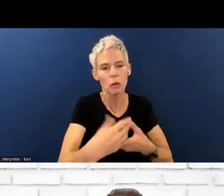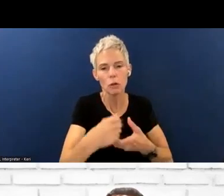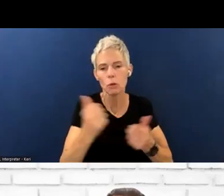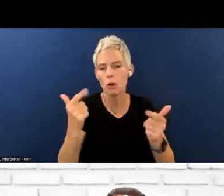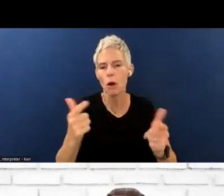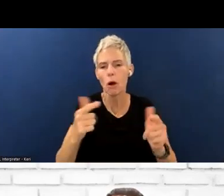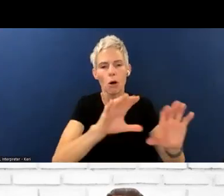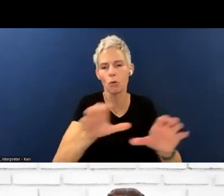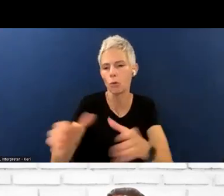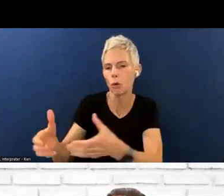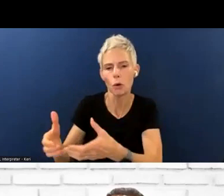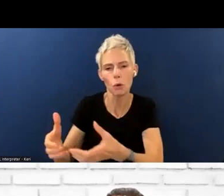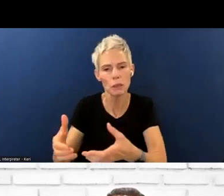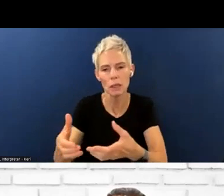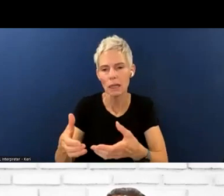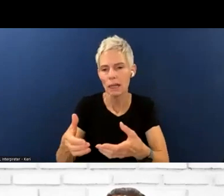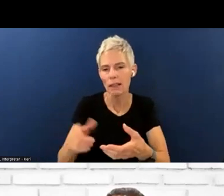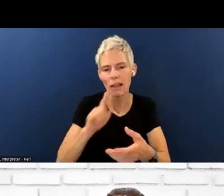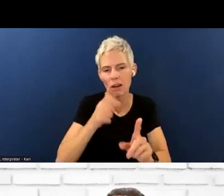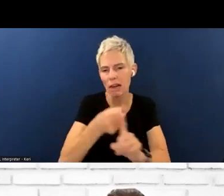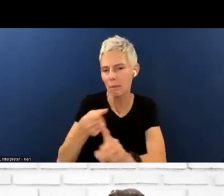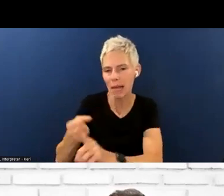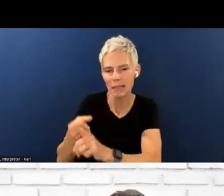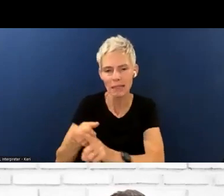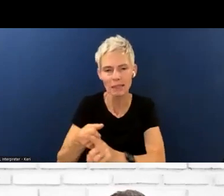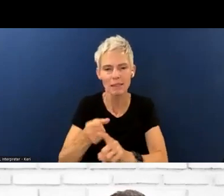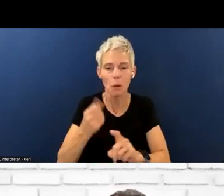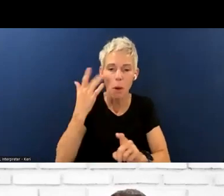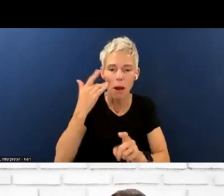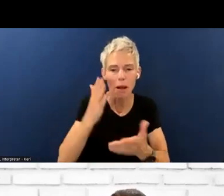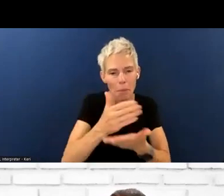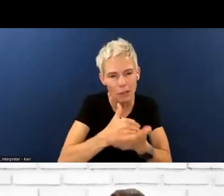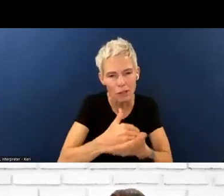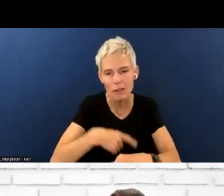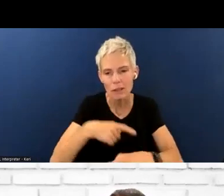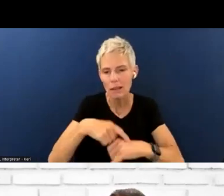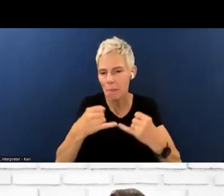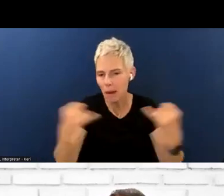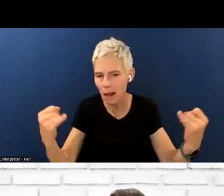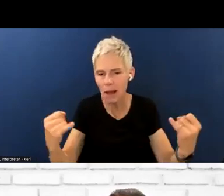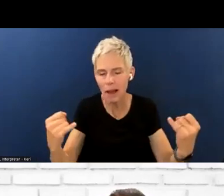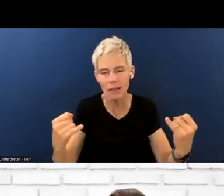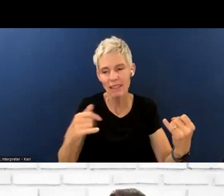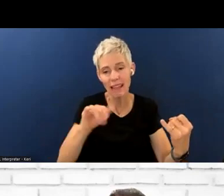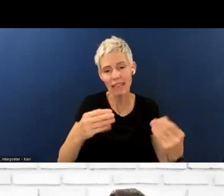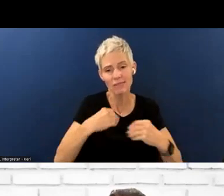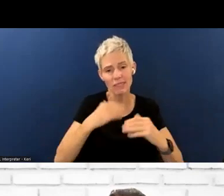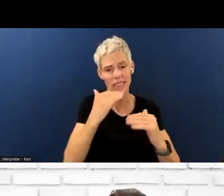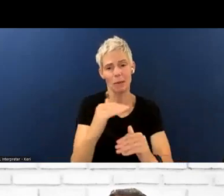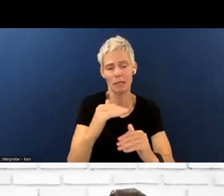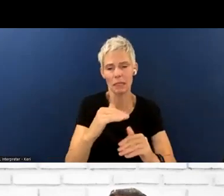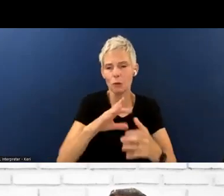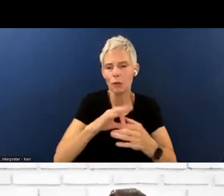that are disproportionately impacted. Unfortunately, budget timelines are, real constraints on research